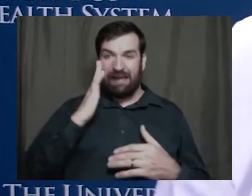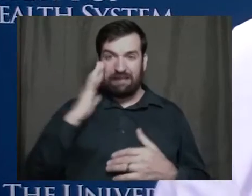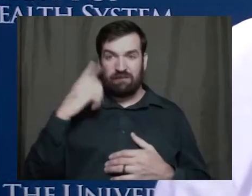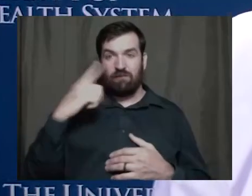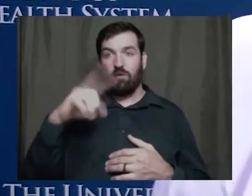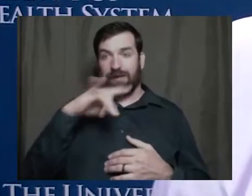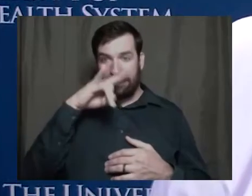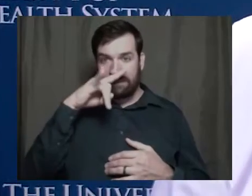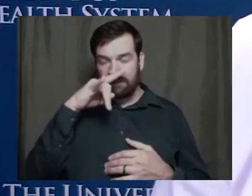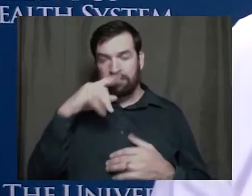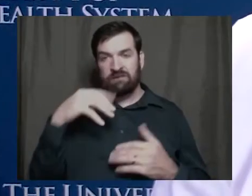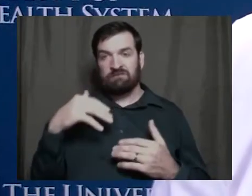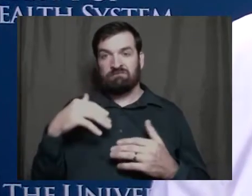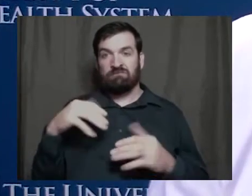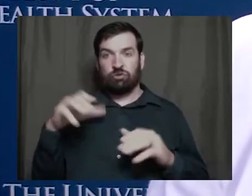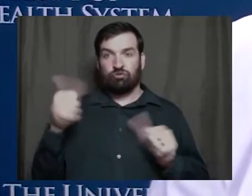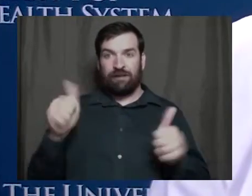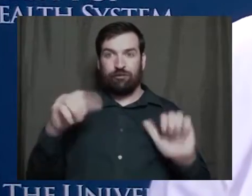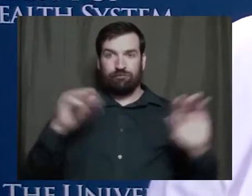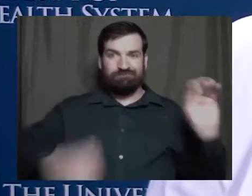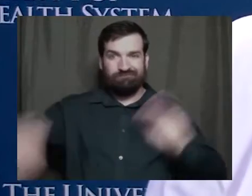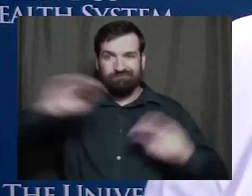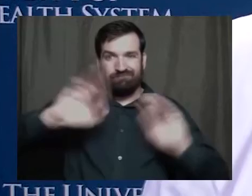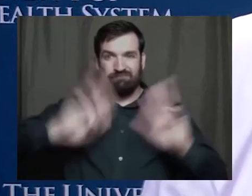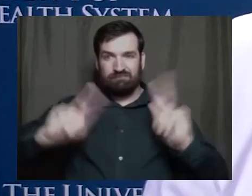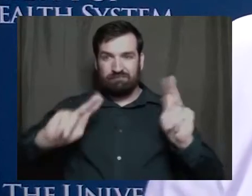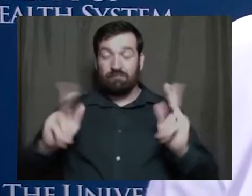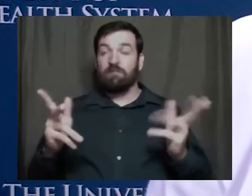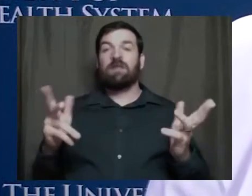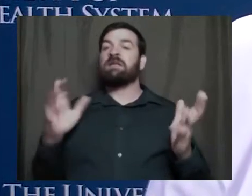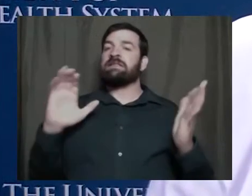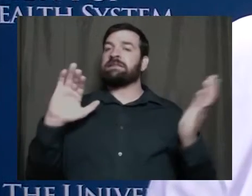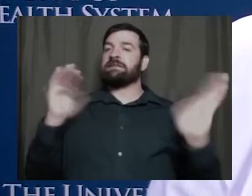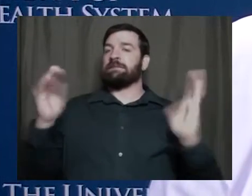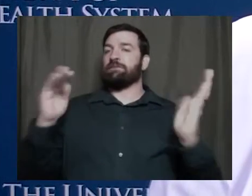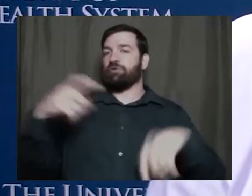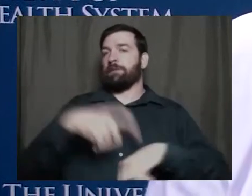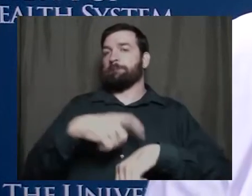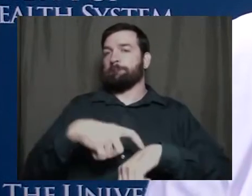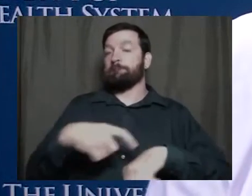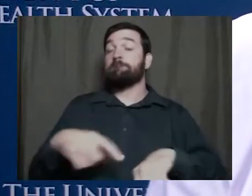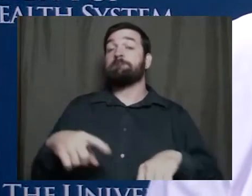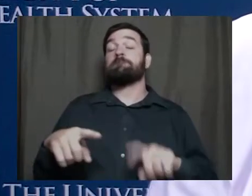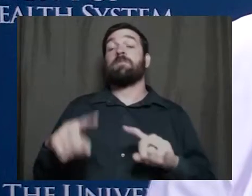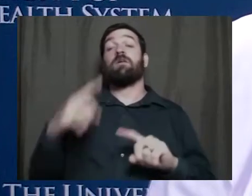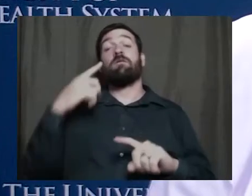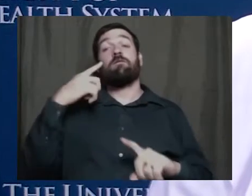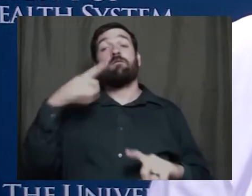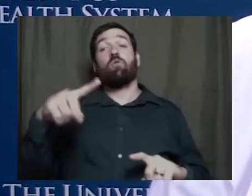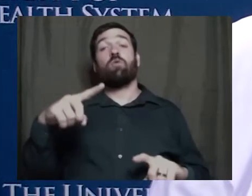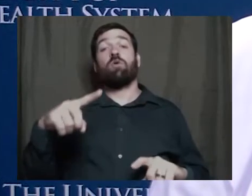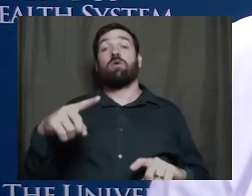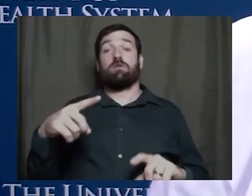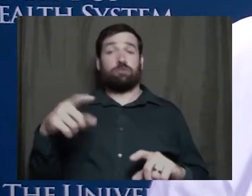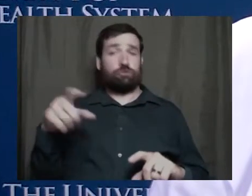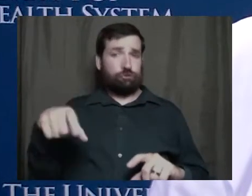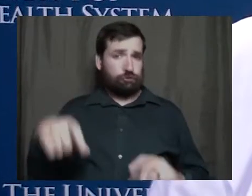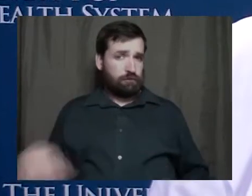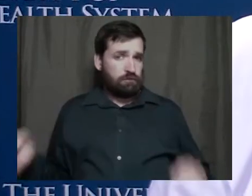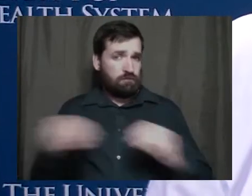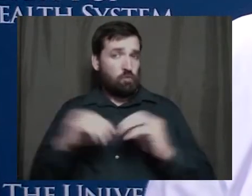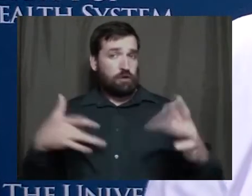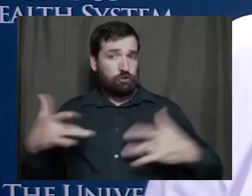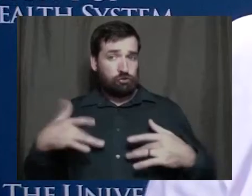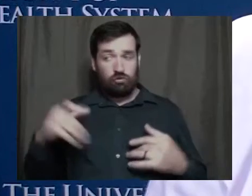to shuffle a lot of things. So pretty similar to about that point. And I think in terms of should you be more concerned about RSV or